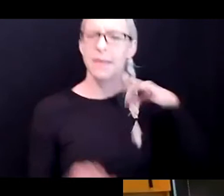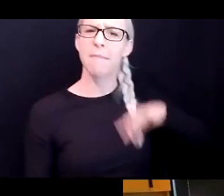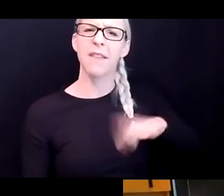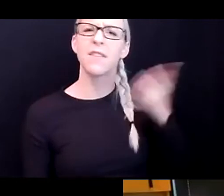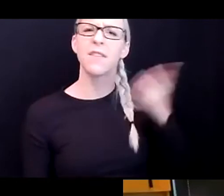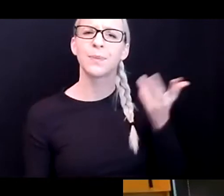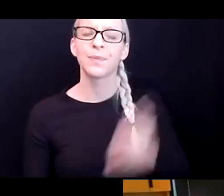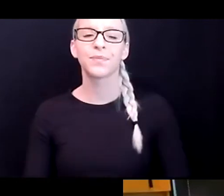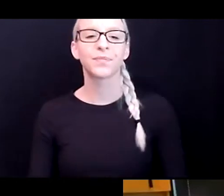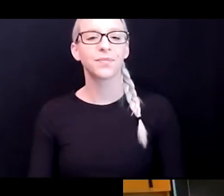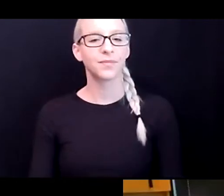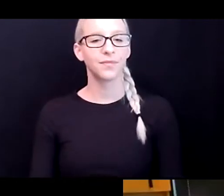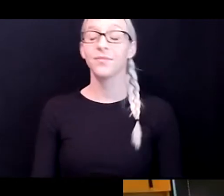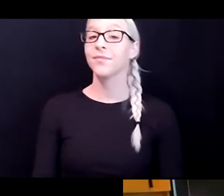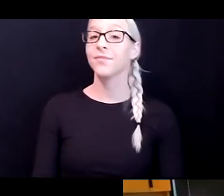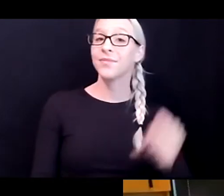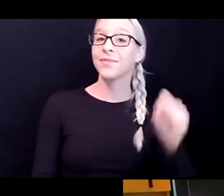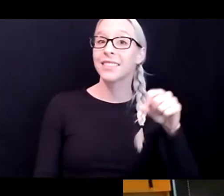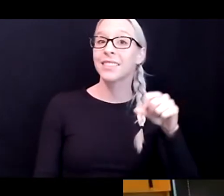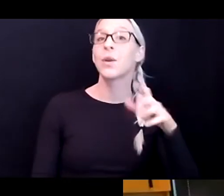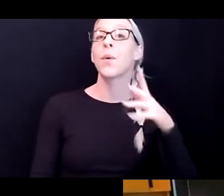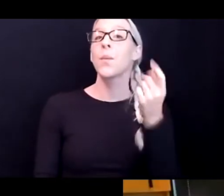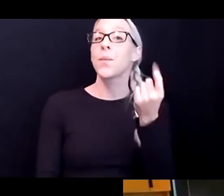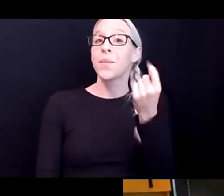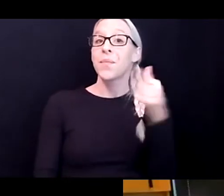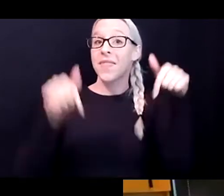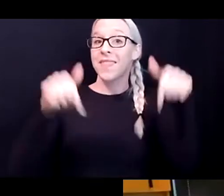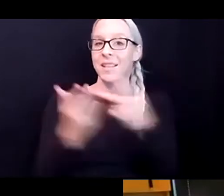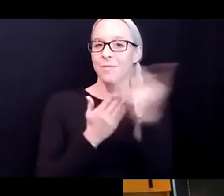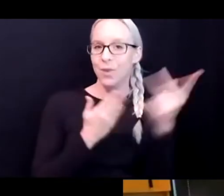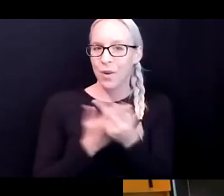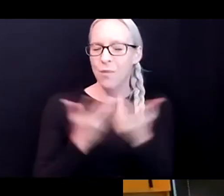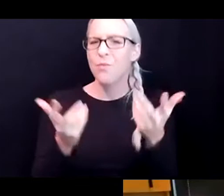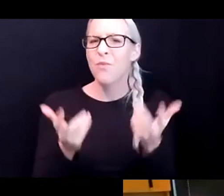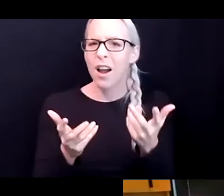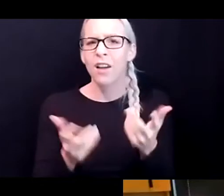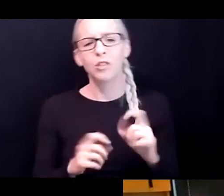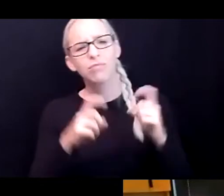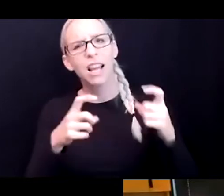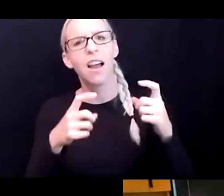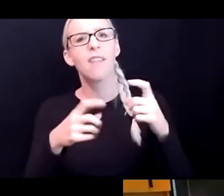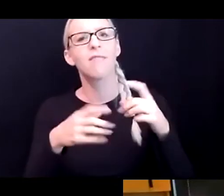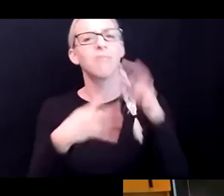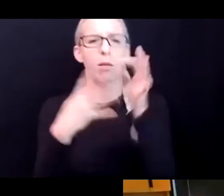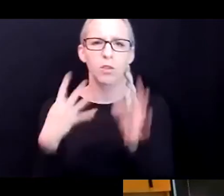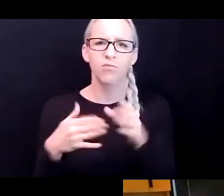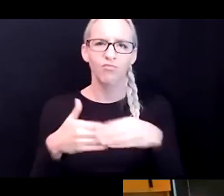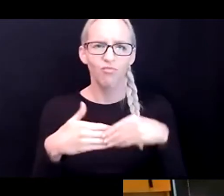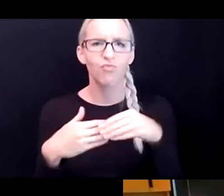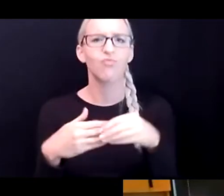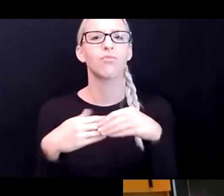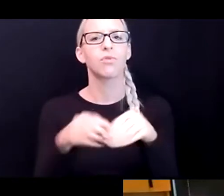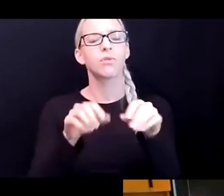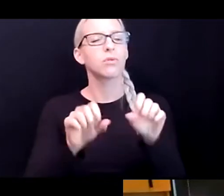Yeah, so when this program was created, we really wanted to give individuals the flexibility to utilize the ABLE account how they